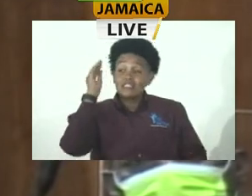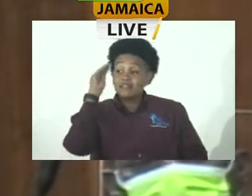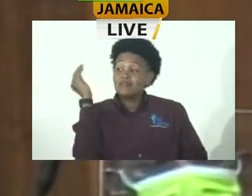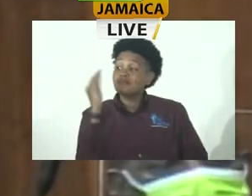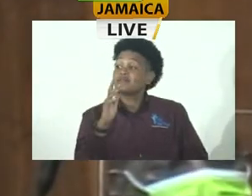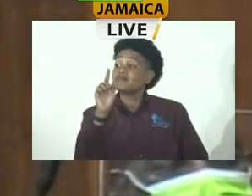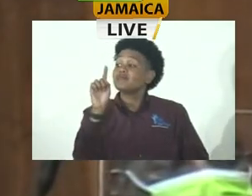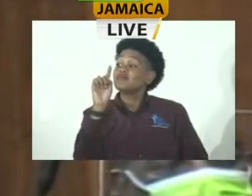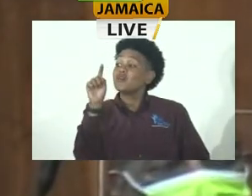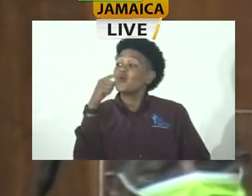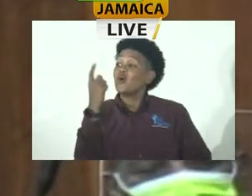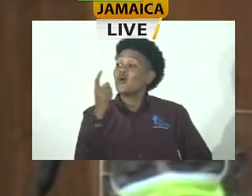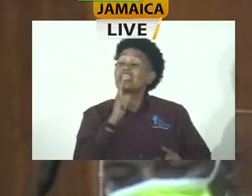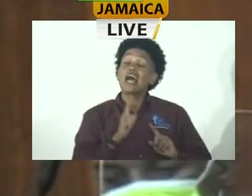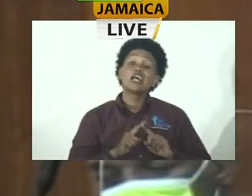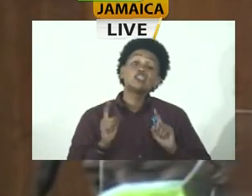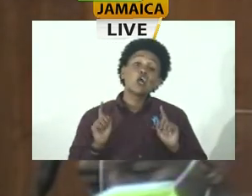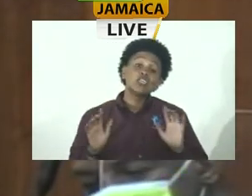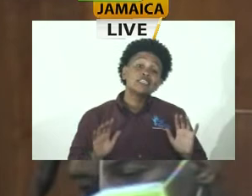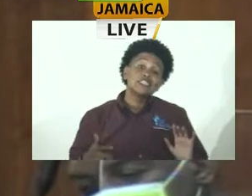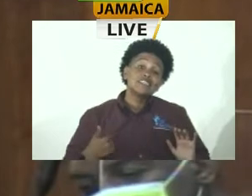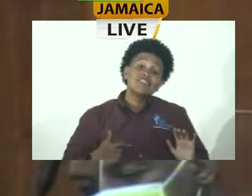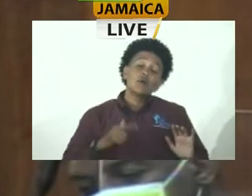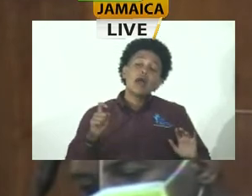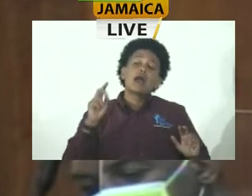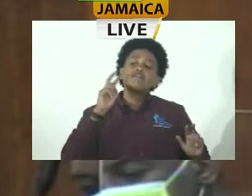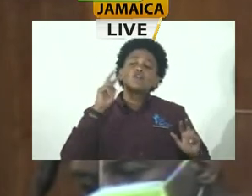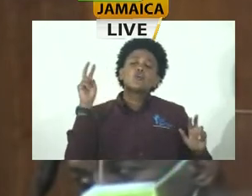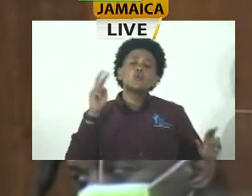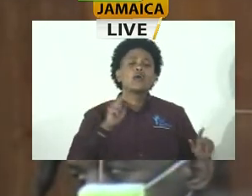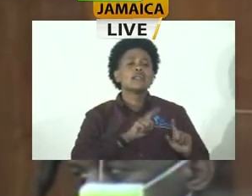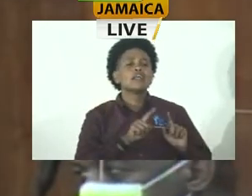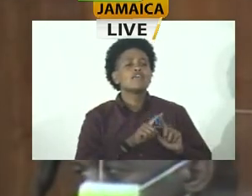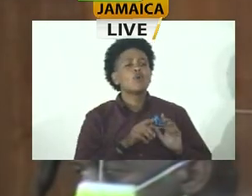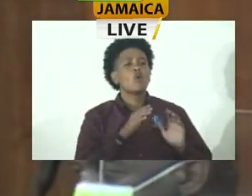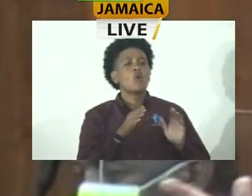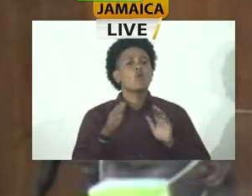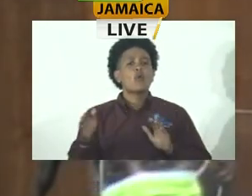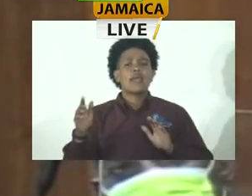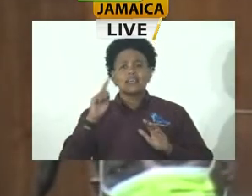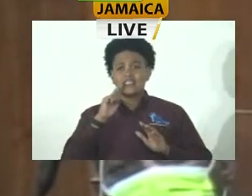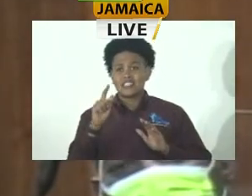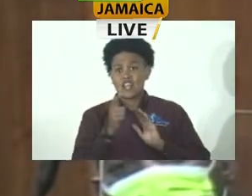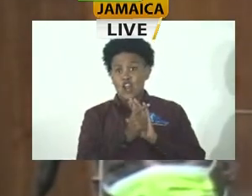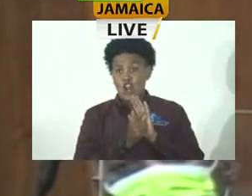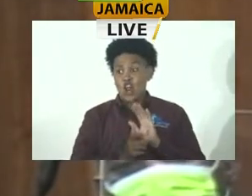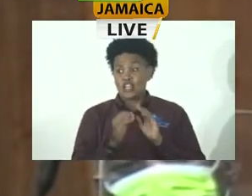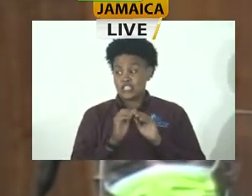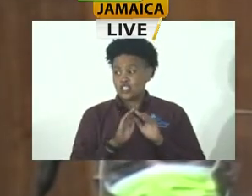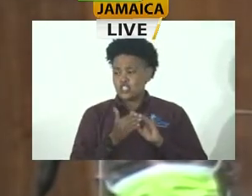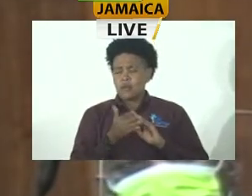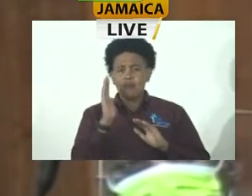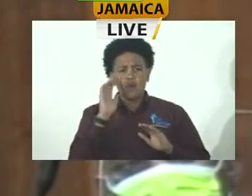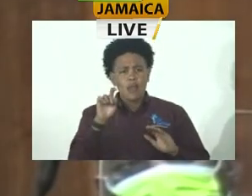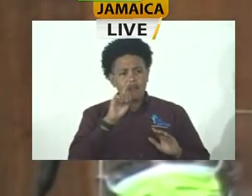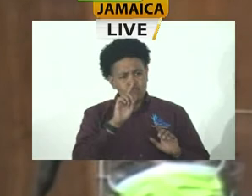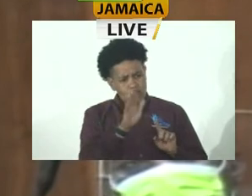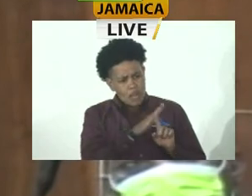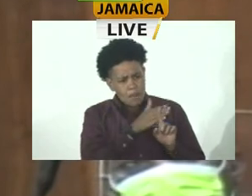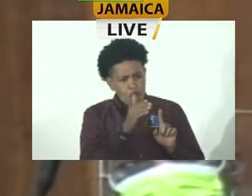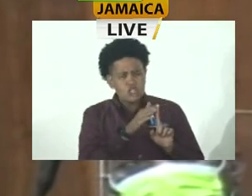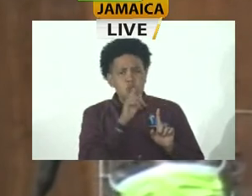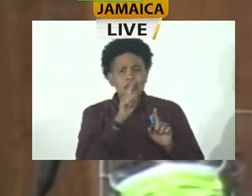the only alternative is that we have to look at ways and means lawyers in this country we'll have to persuade